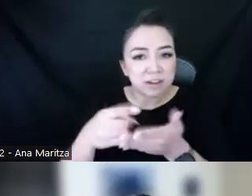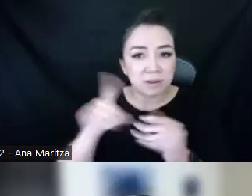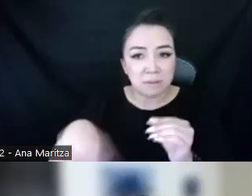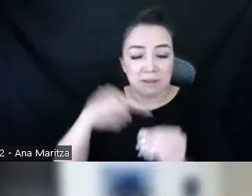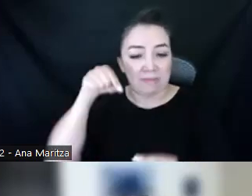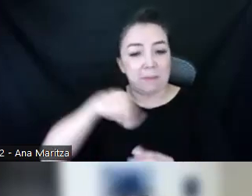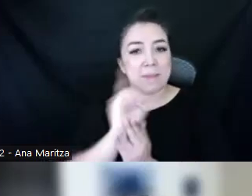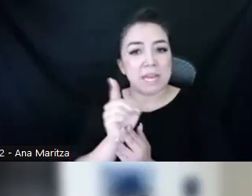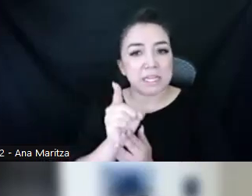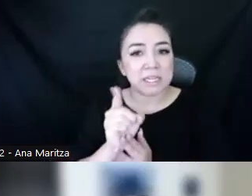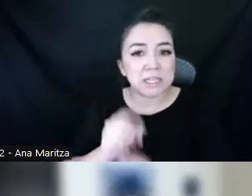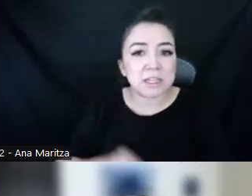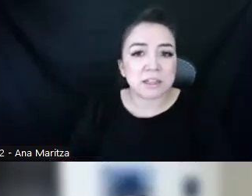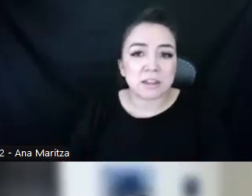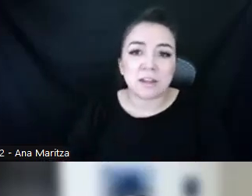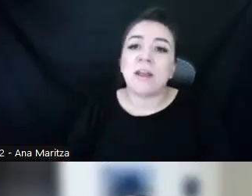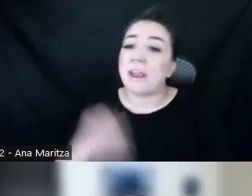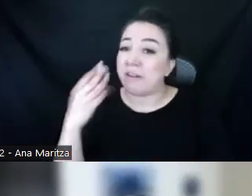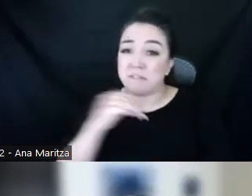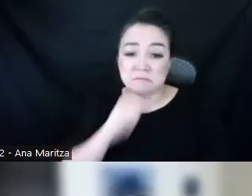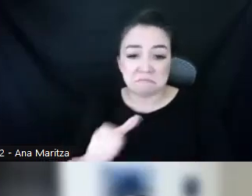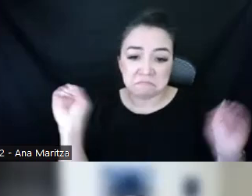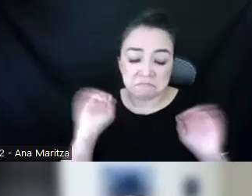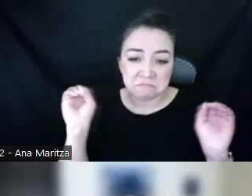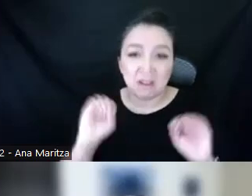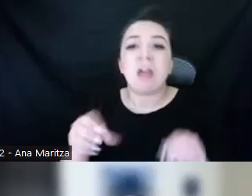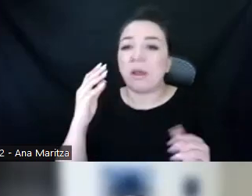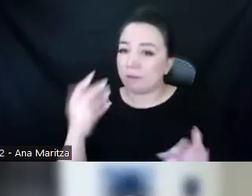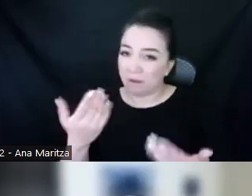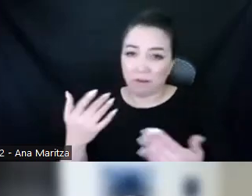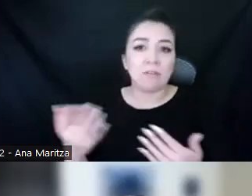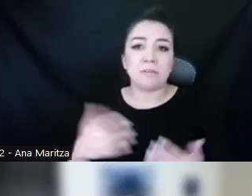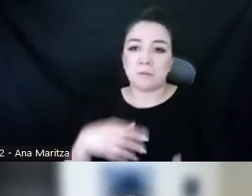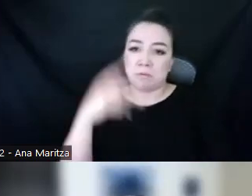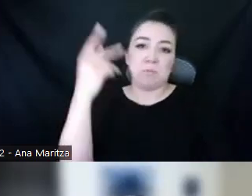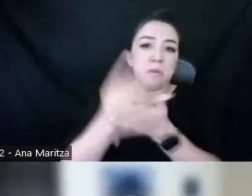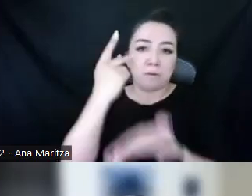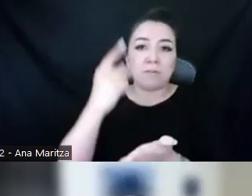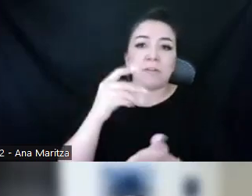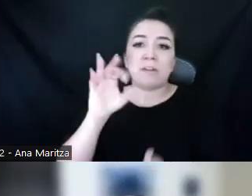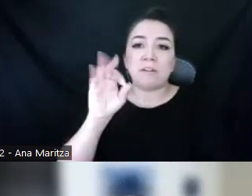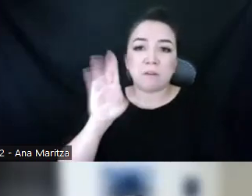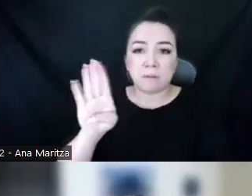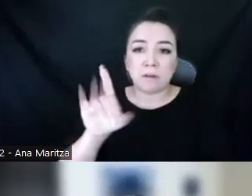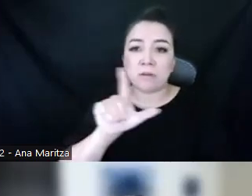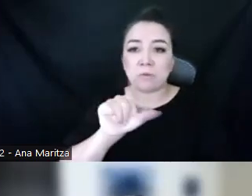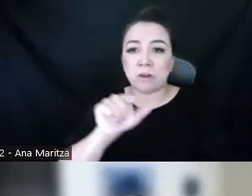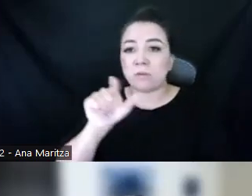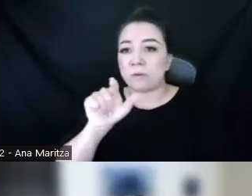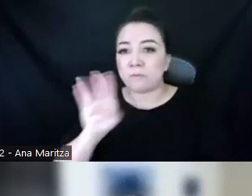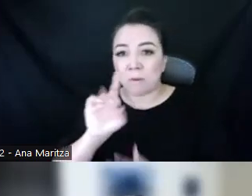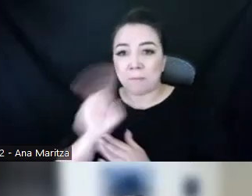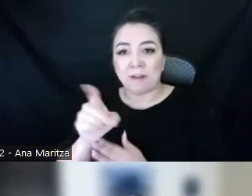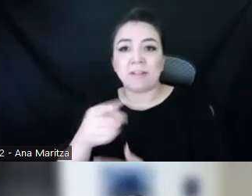minutes? Okay, if not, all in favor of approving the February 2024 minutes, say